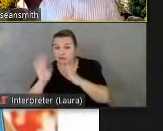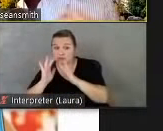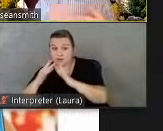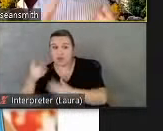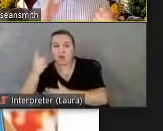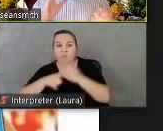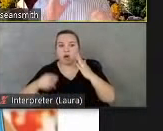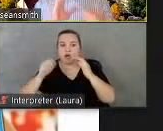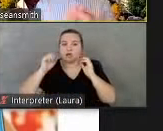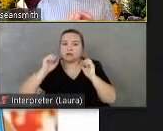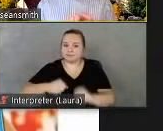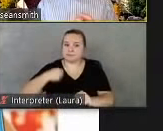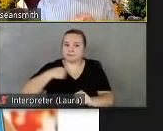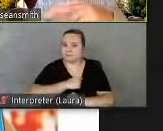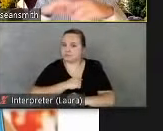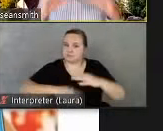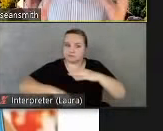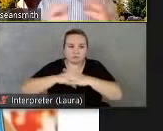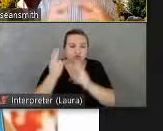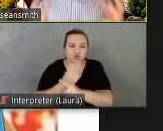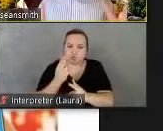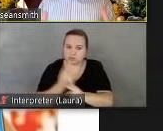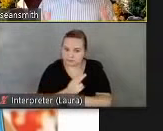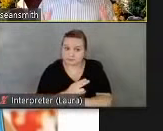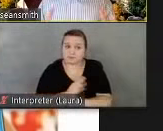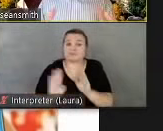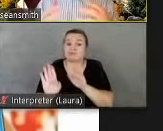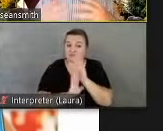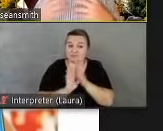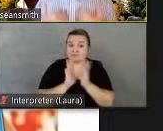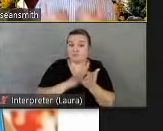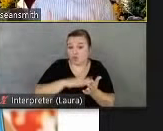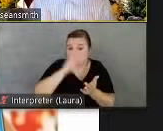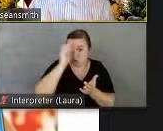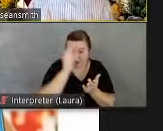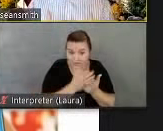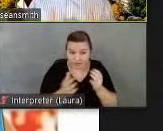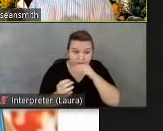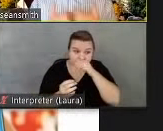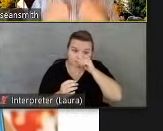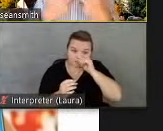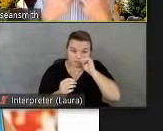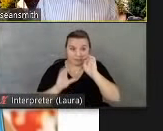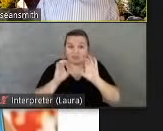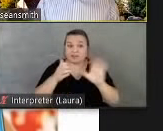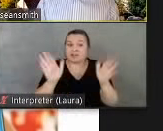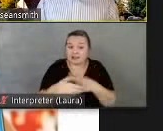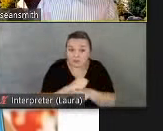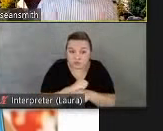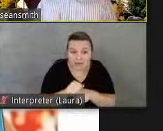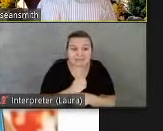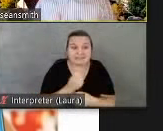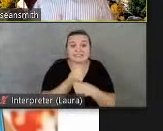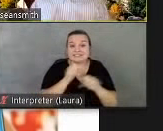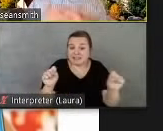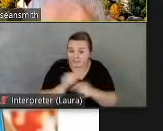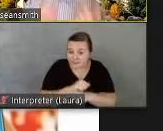maximize? Everything from some basic overall learning things, classroom practices, safety